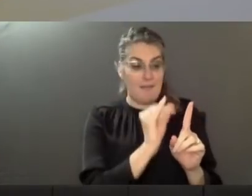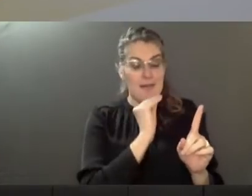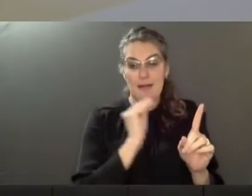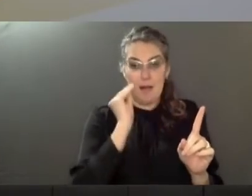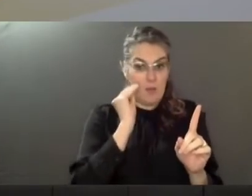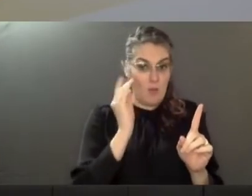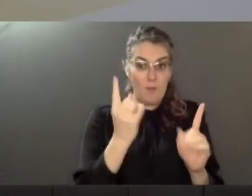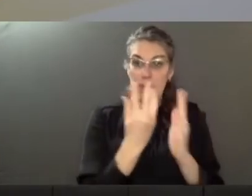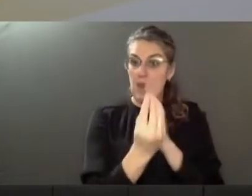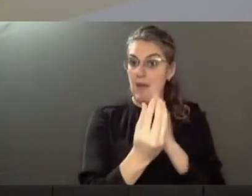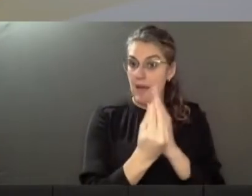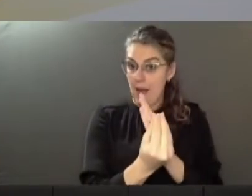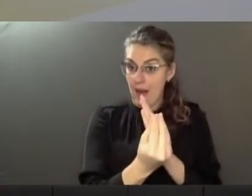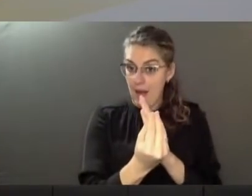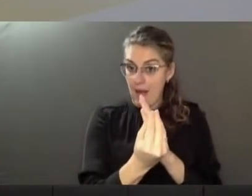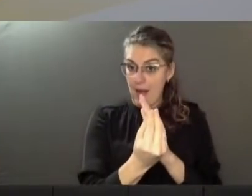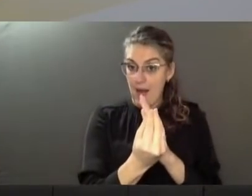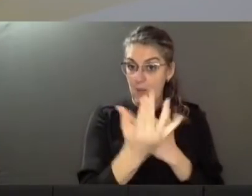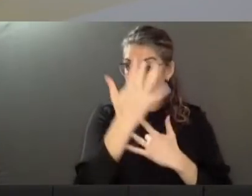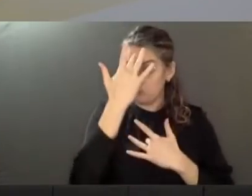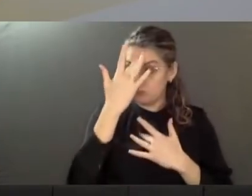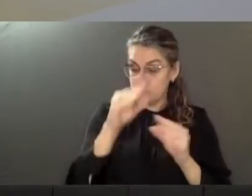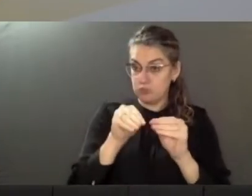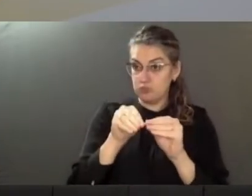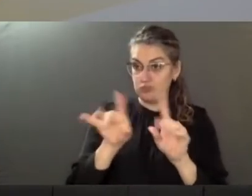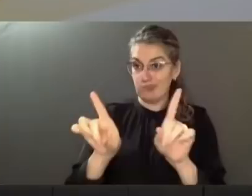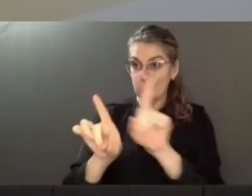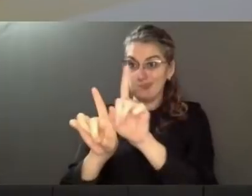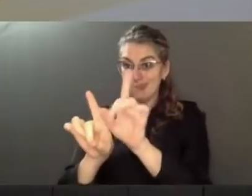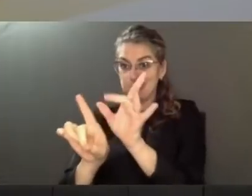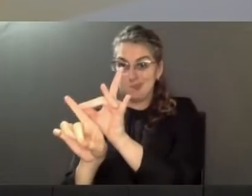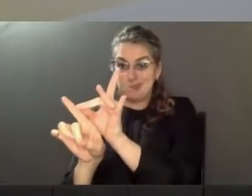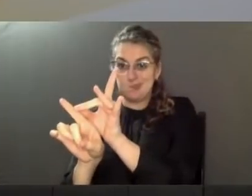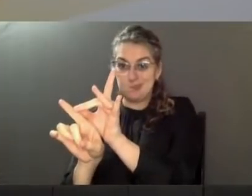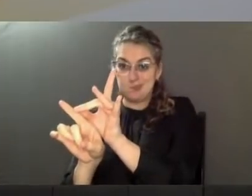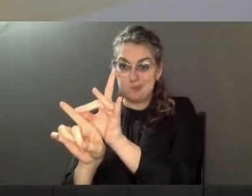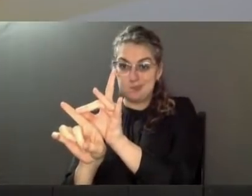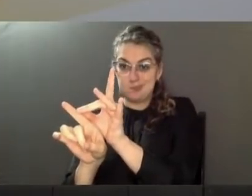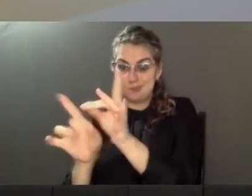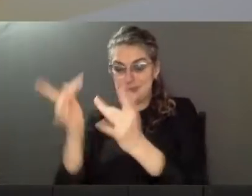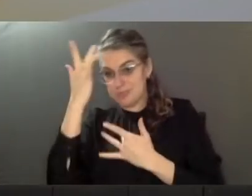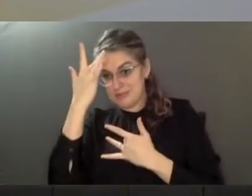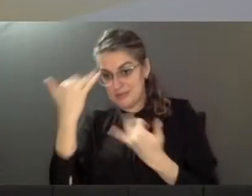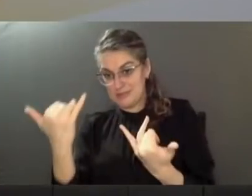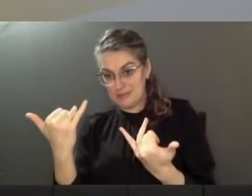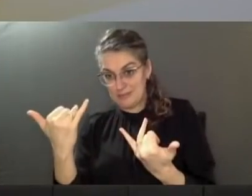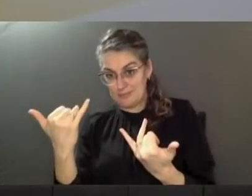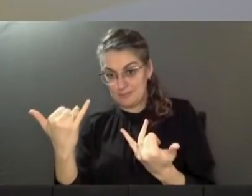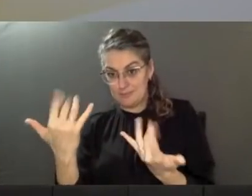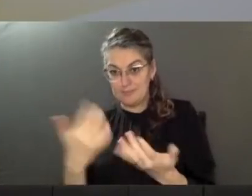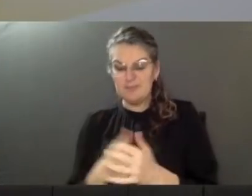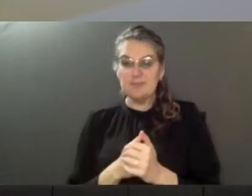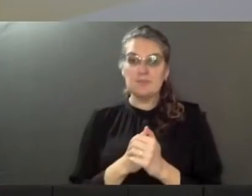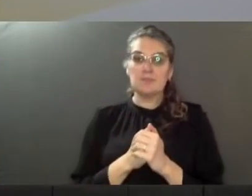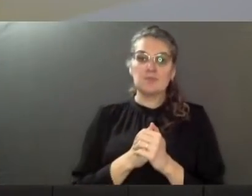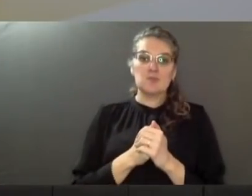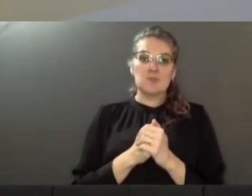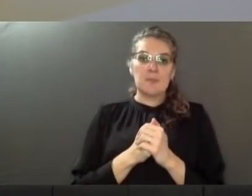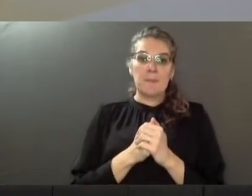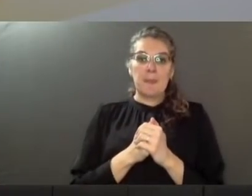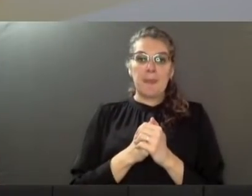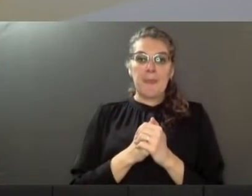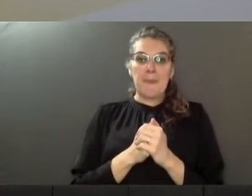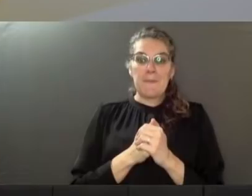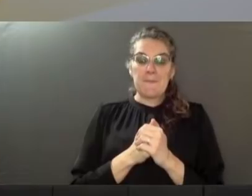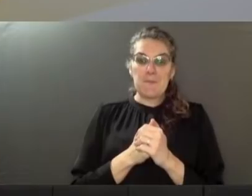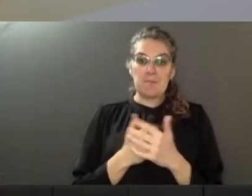And so it's worth mentioning because I think it continues to be important. It will, and it does